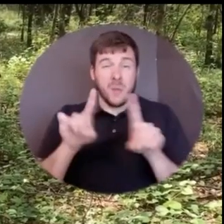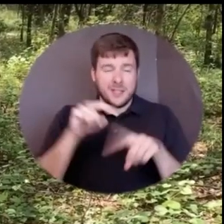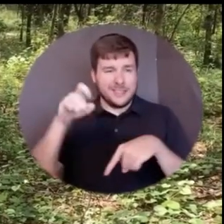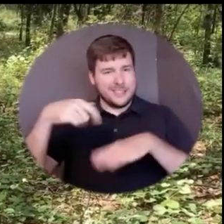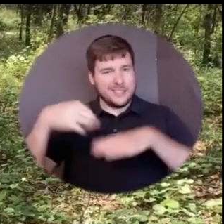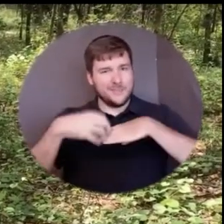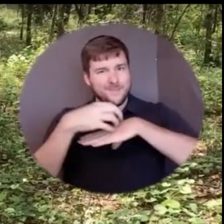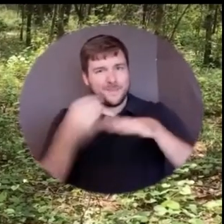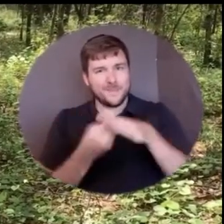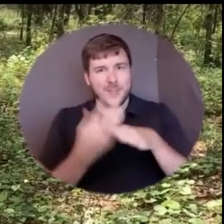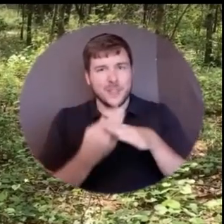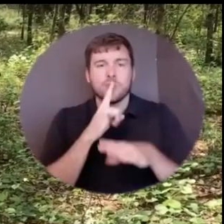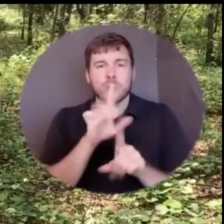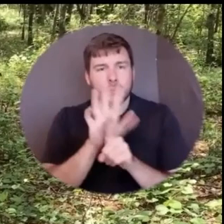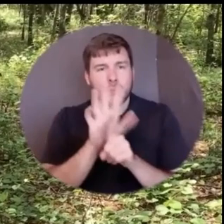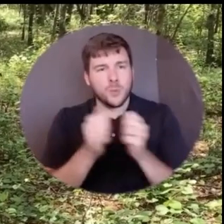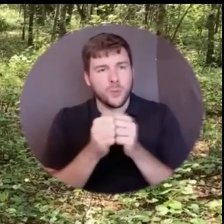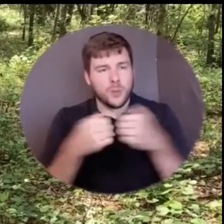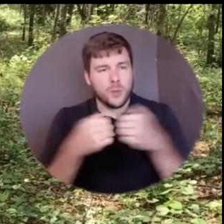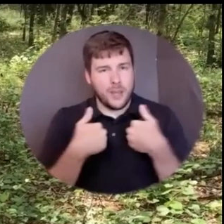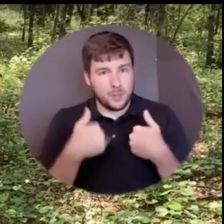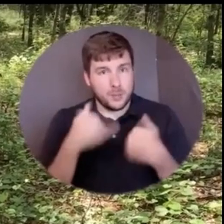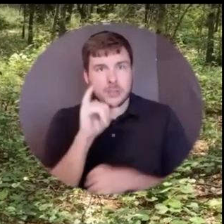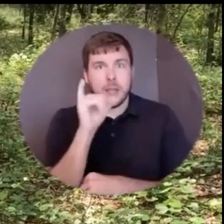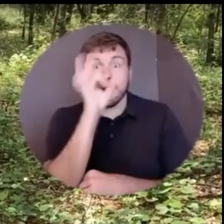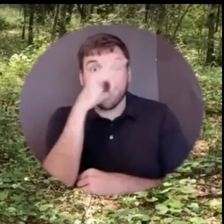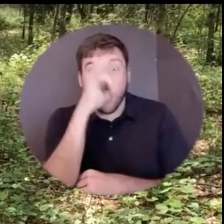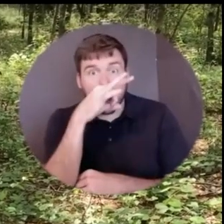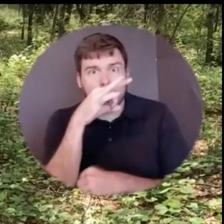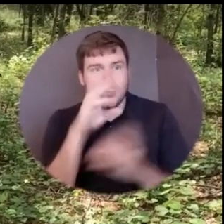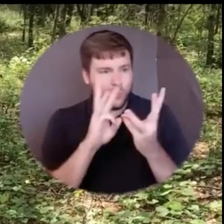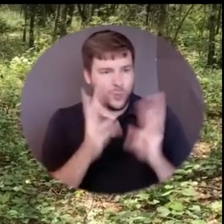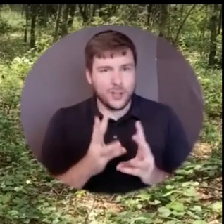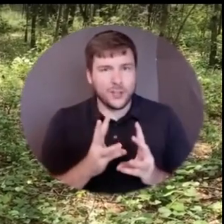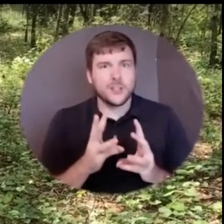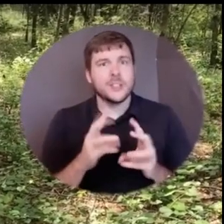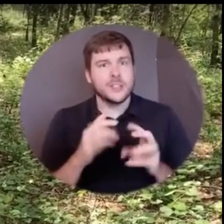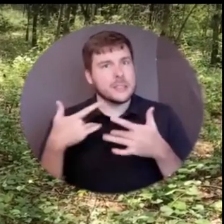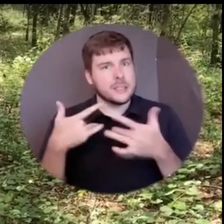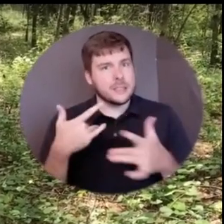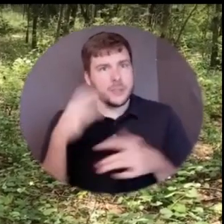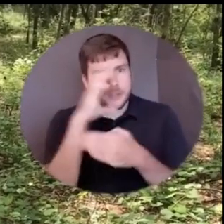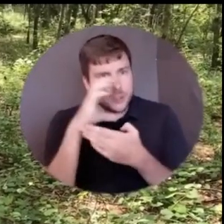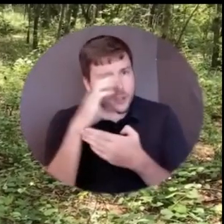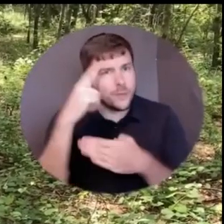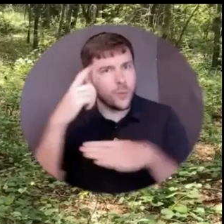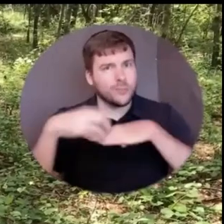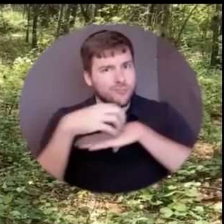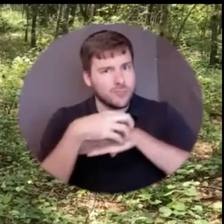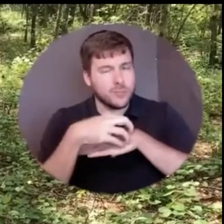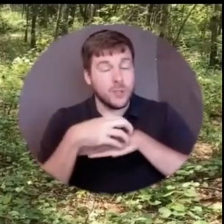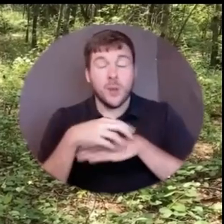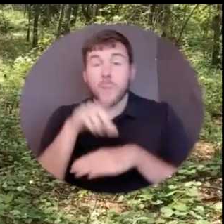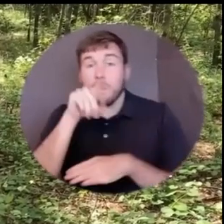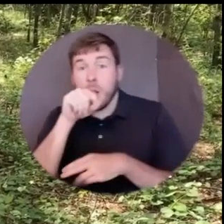carnivores. So fox really depend on muscadine to help get them through the winter when animals aren't as abundant. And then our birds and